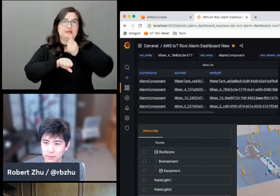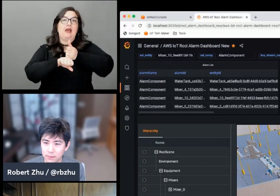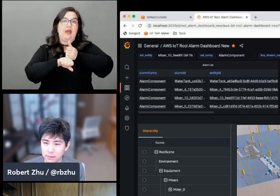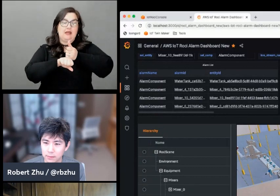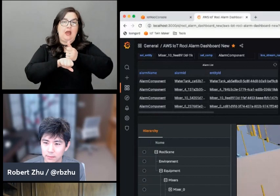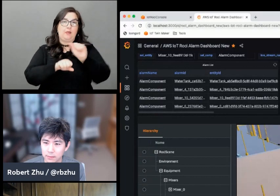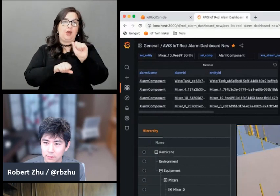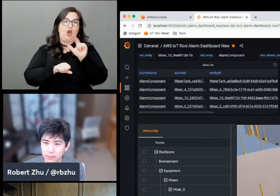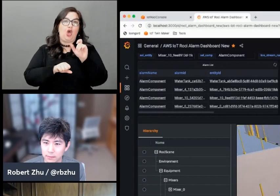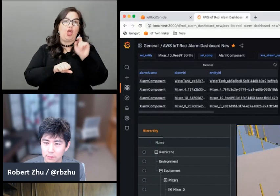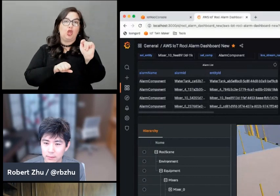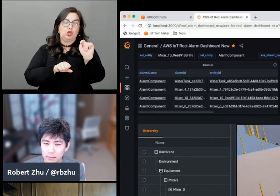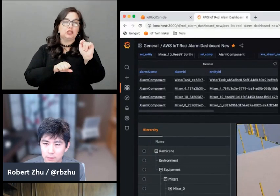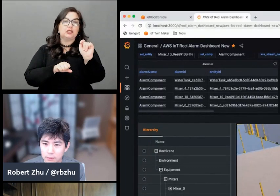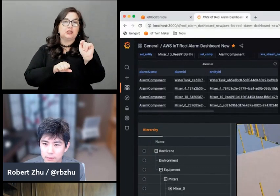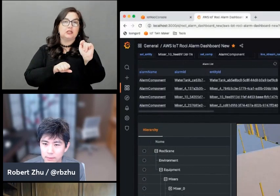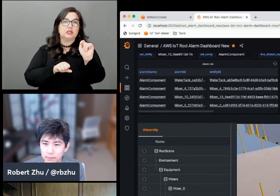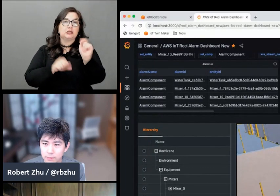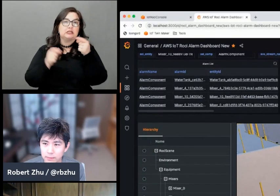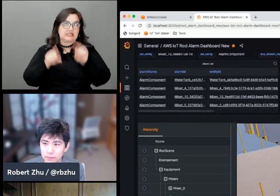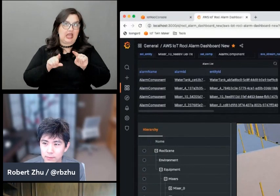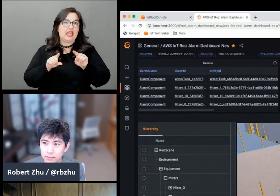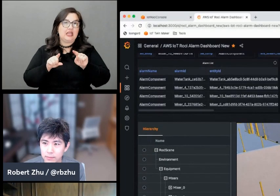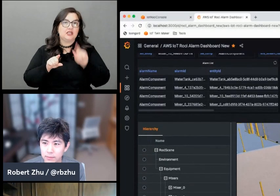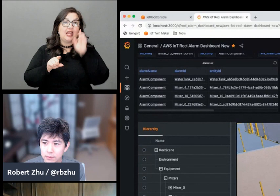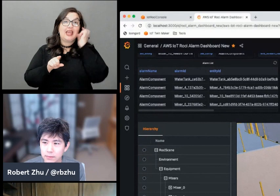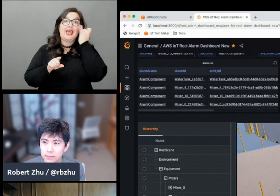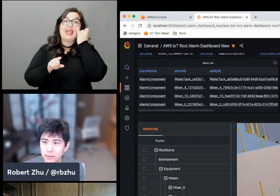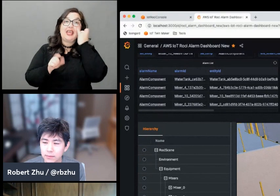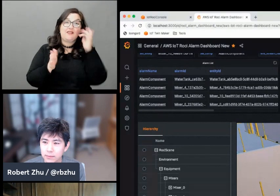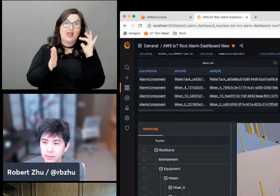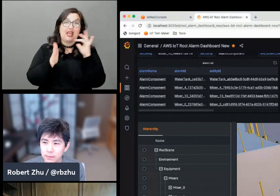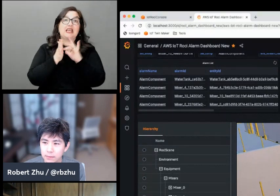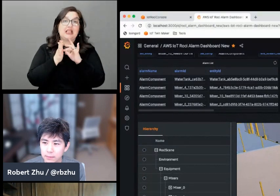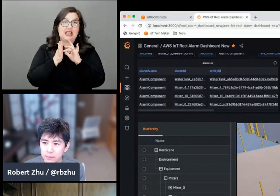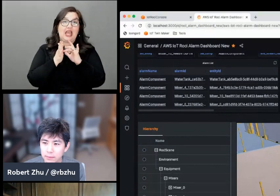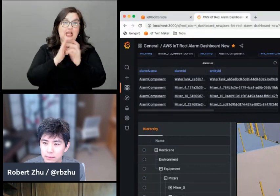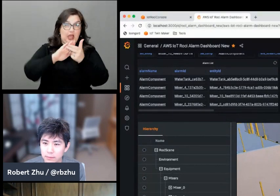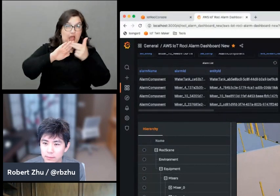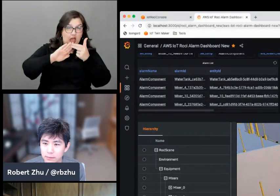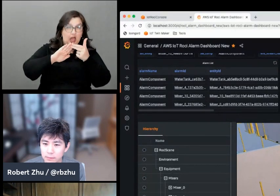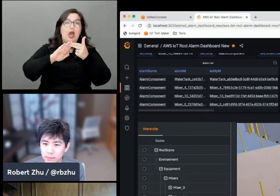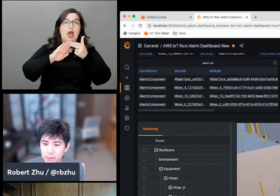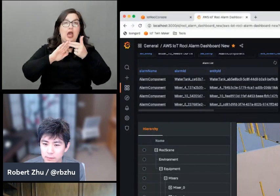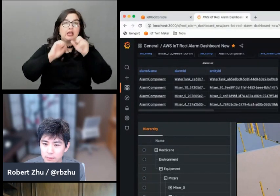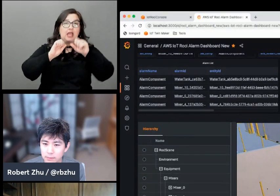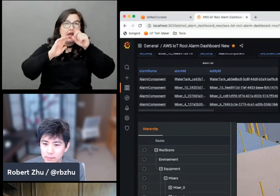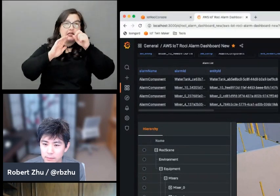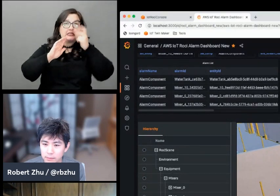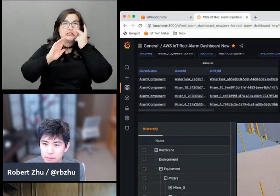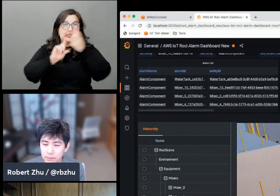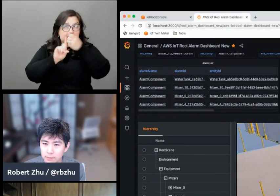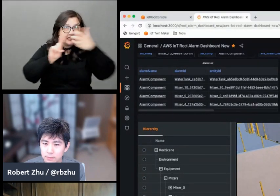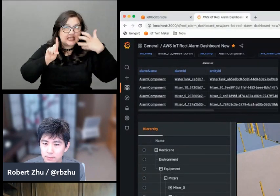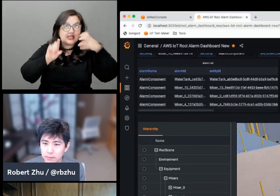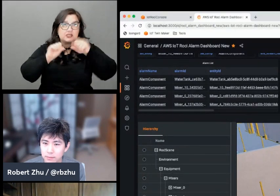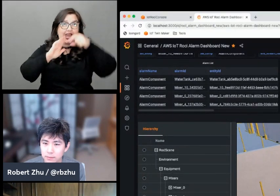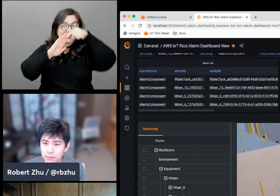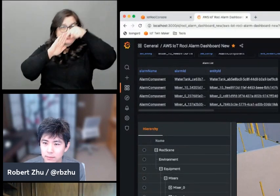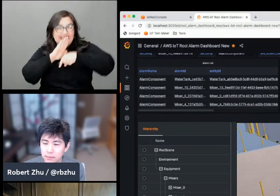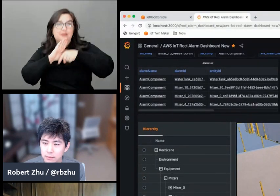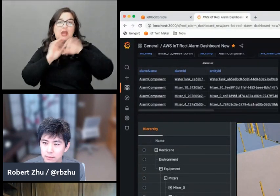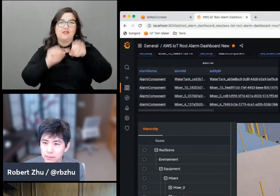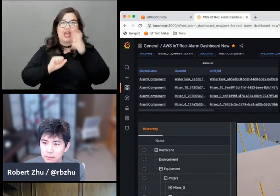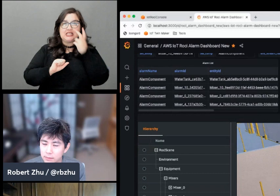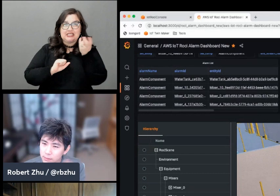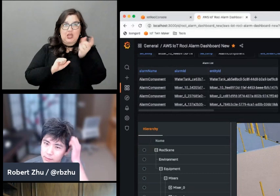those, it'll highlight that mixer so I can see details and deep dive on it. I can see where that is. So a lot of